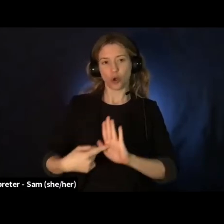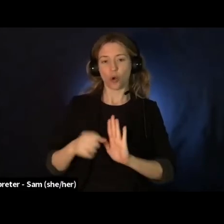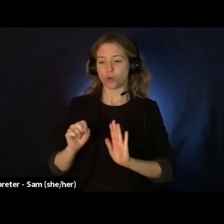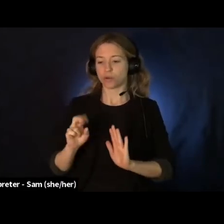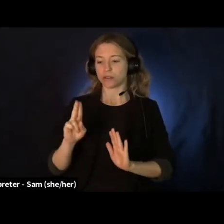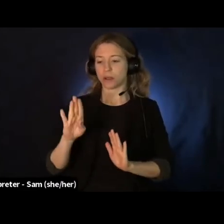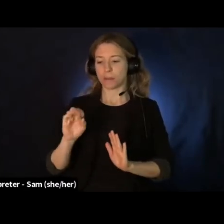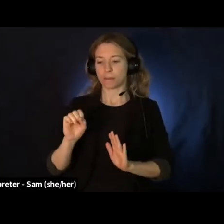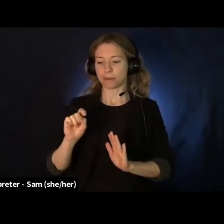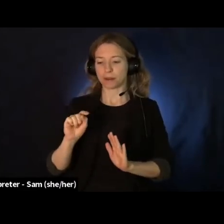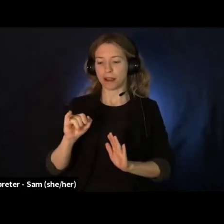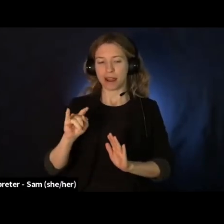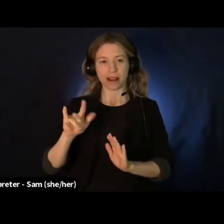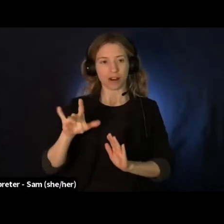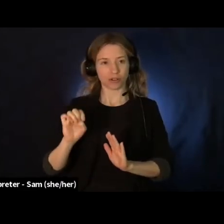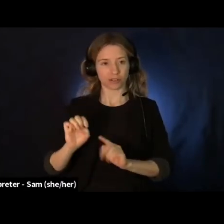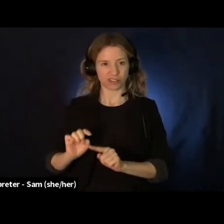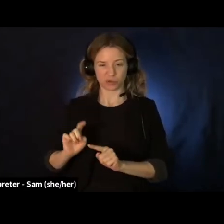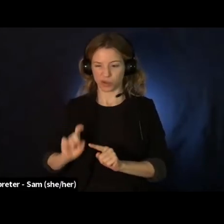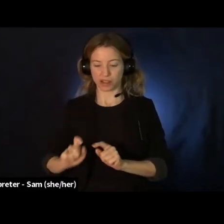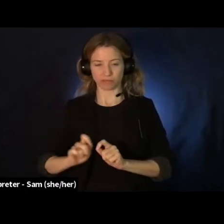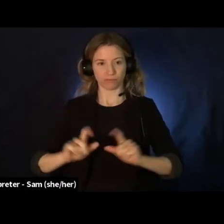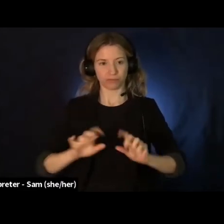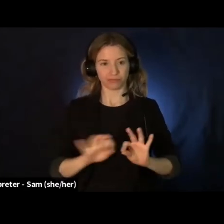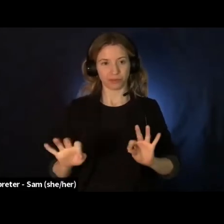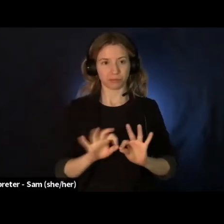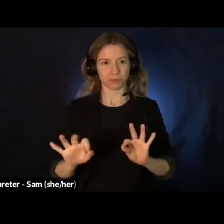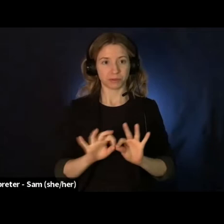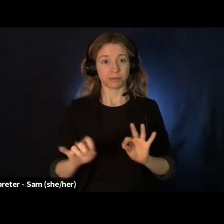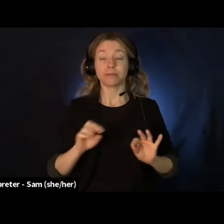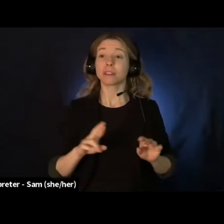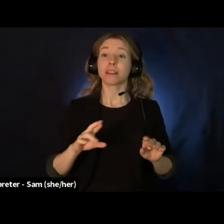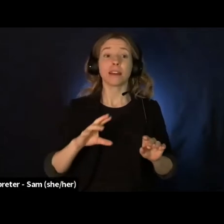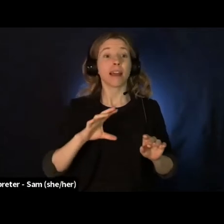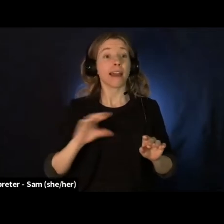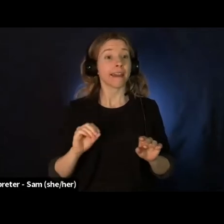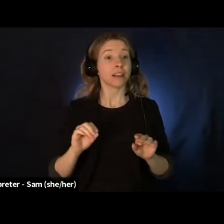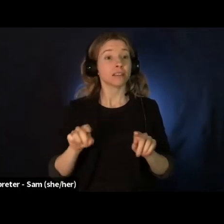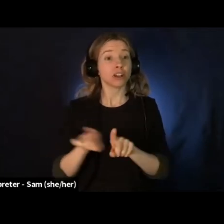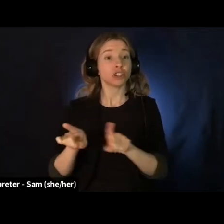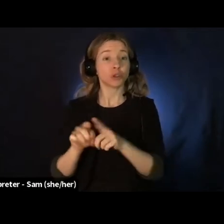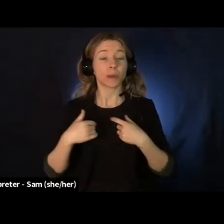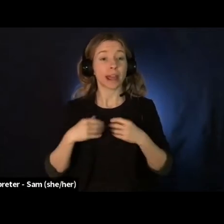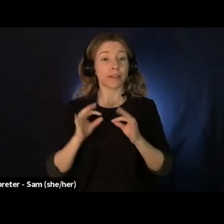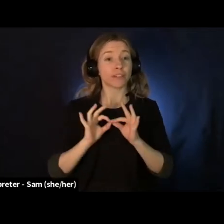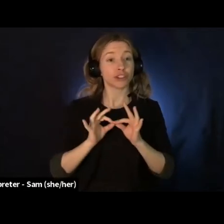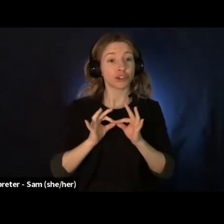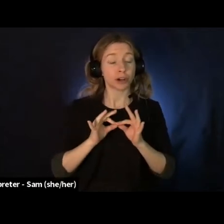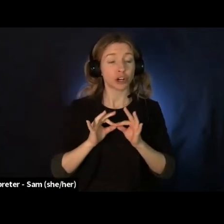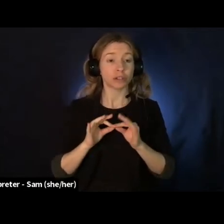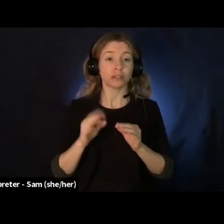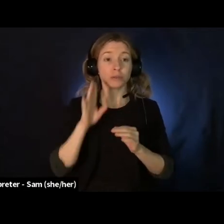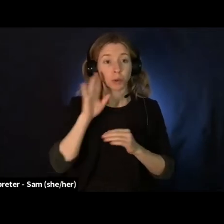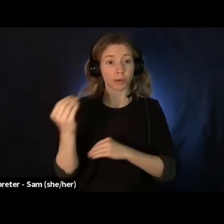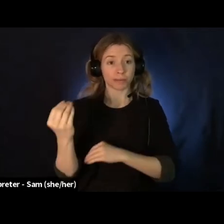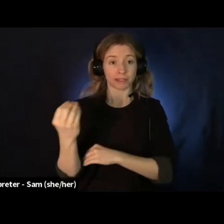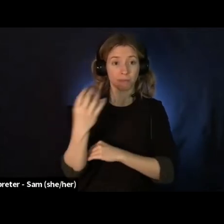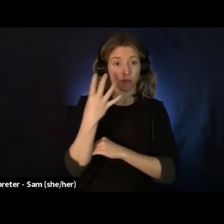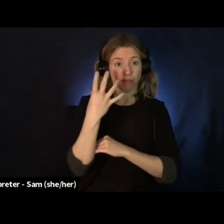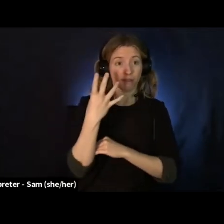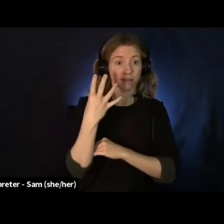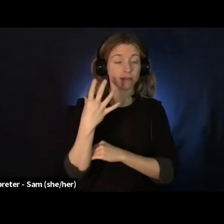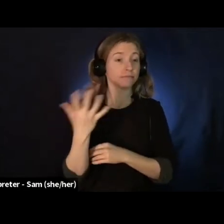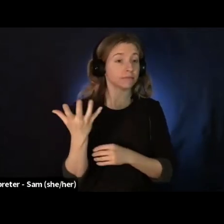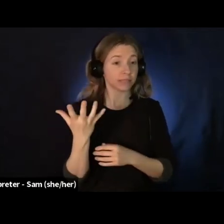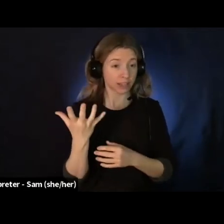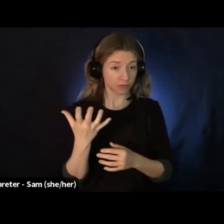also includes live ASL interpretation, and we will be spotlighting interpreters. But if you don't need that service and you want to